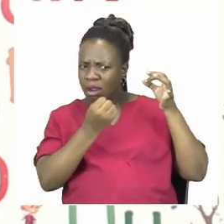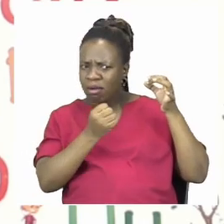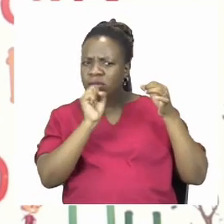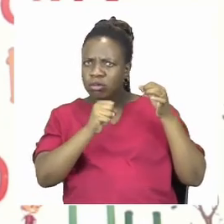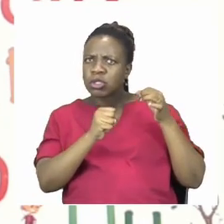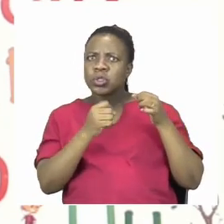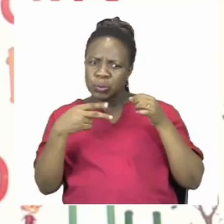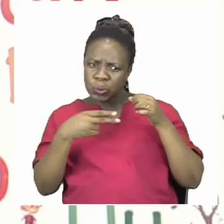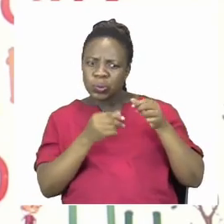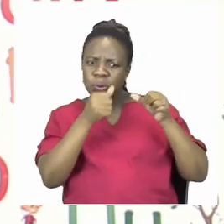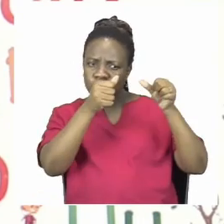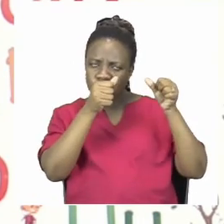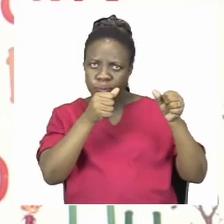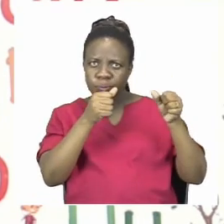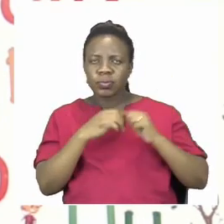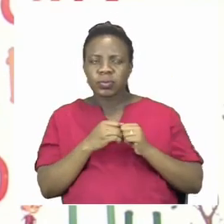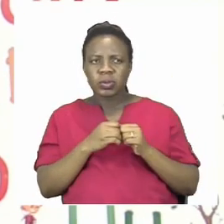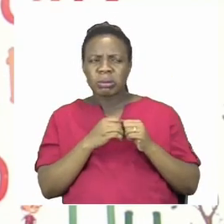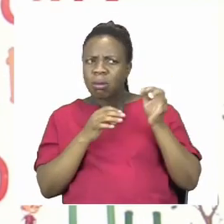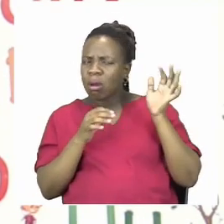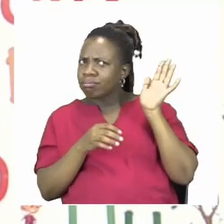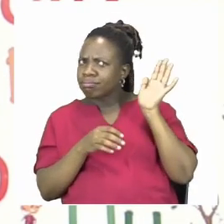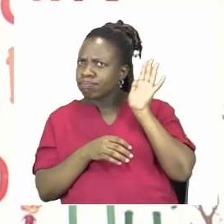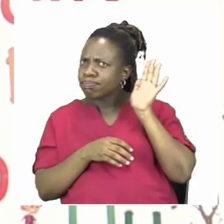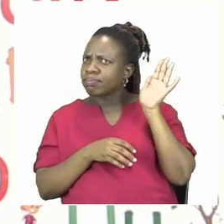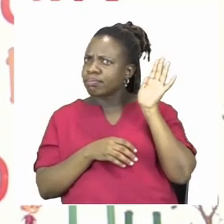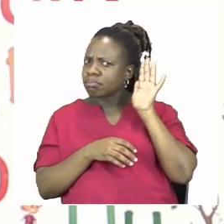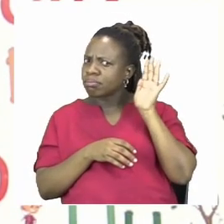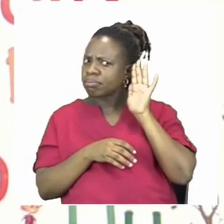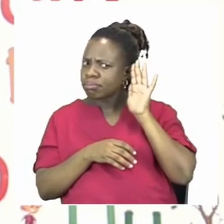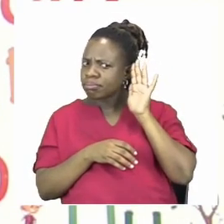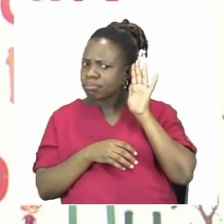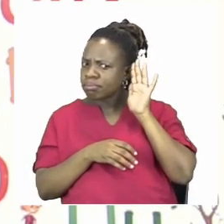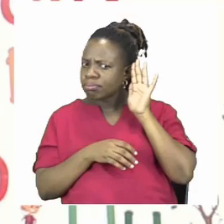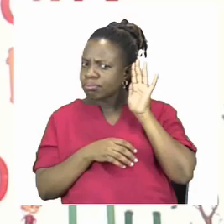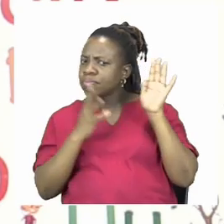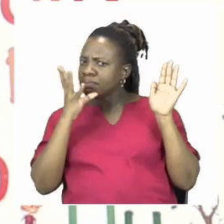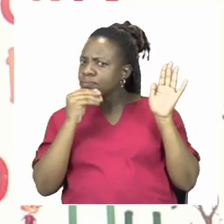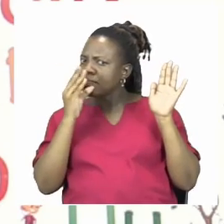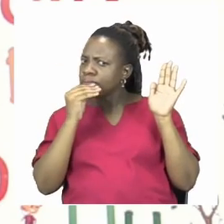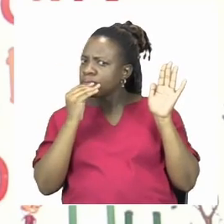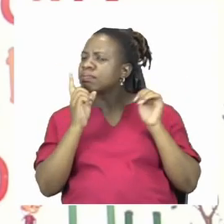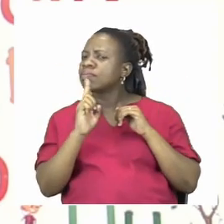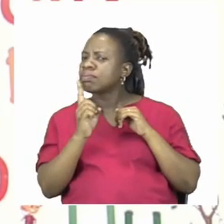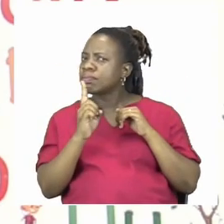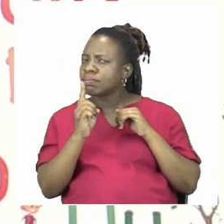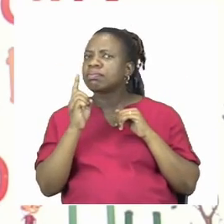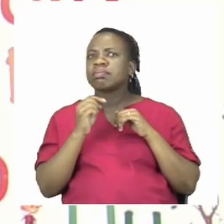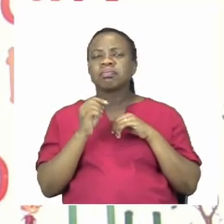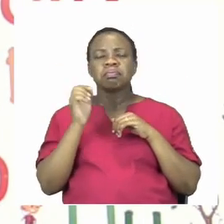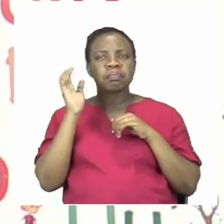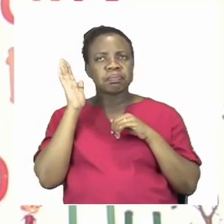we can hear what's being said, and therefore the energy that's coming from there is sound. Then we have